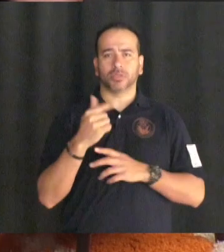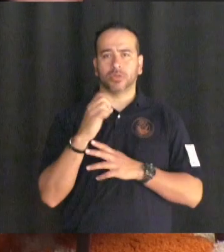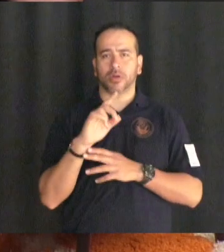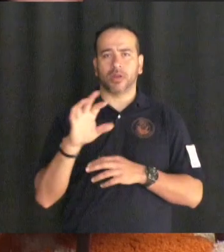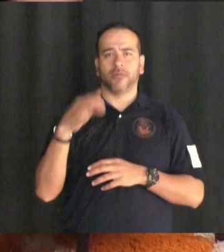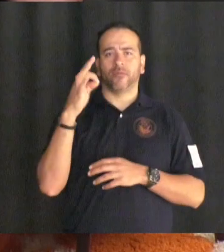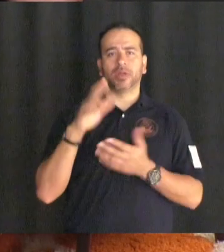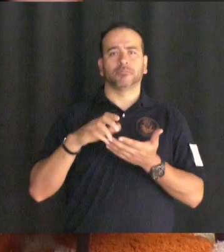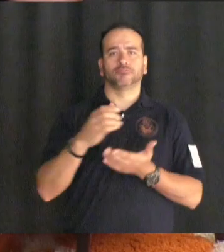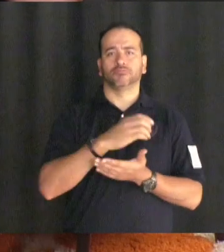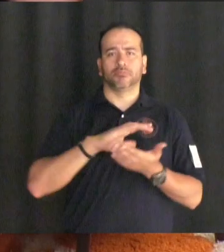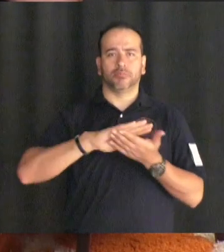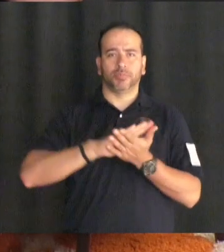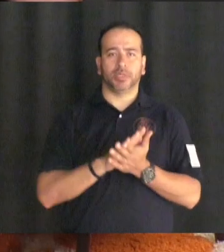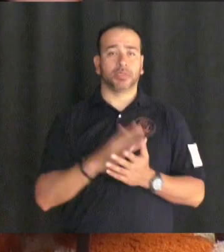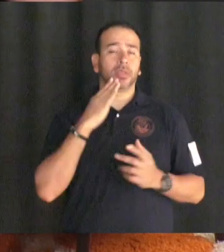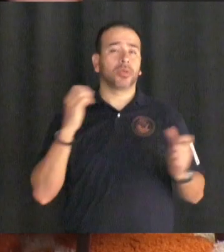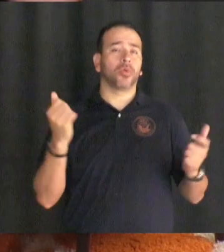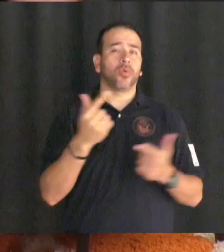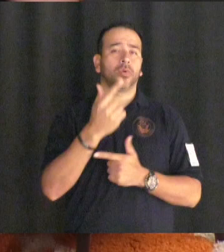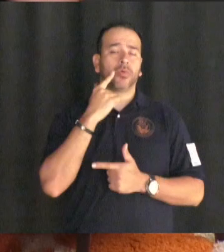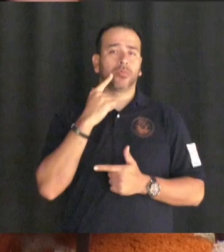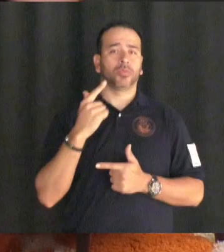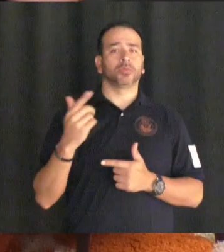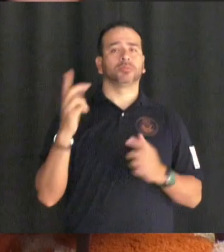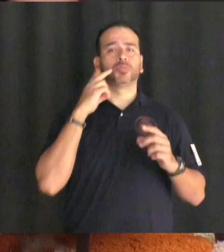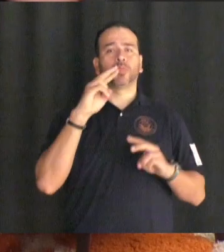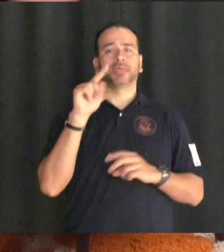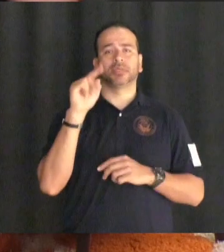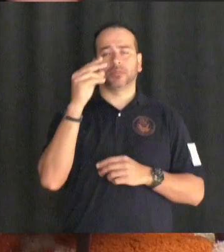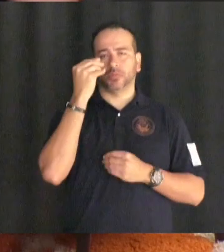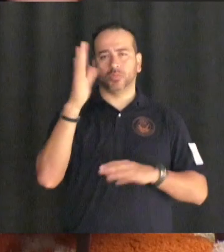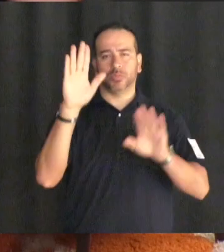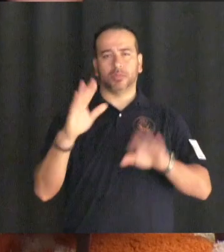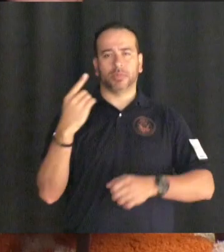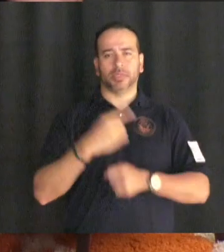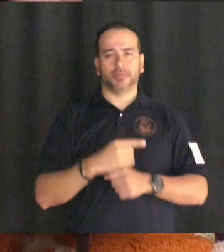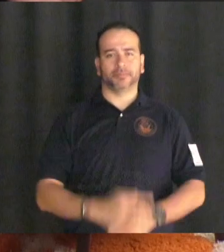French bread pizza. Thank you everyone for watching Brave TV News, and have a great day, Braves.